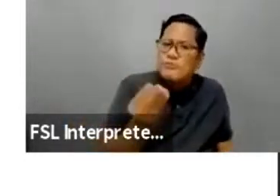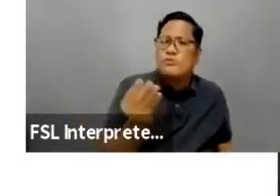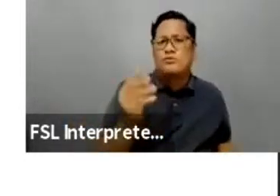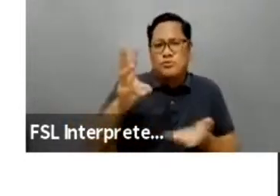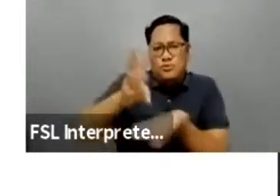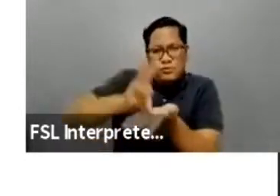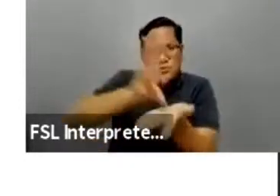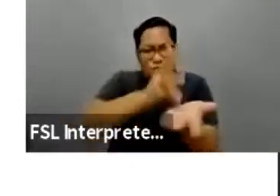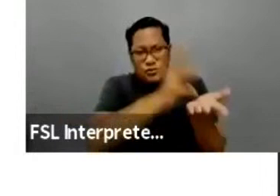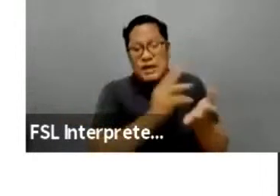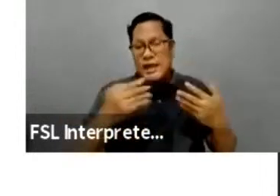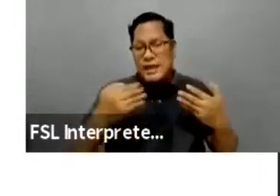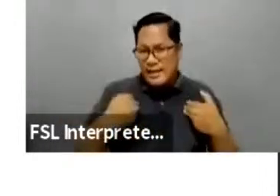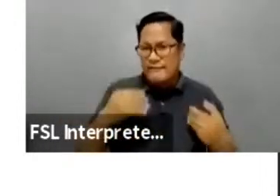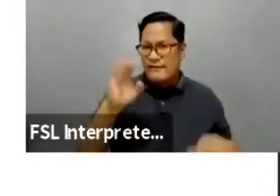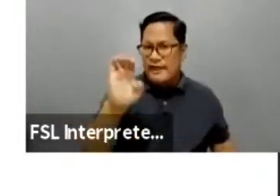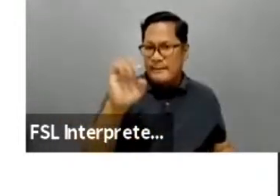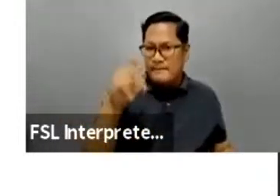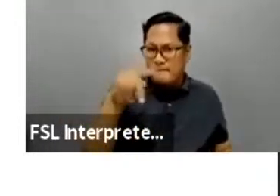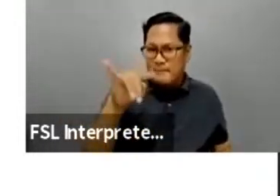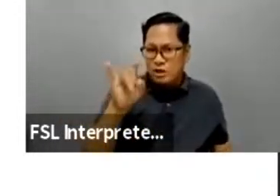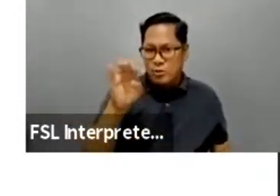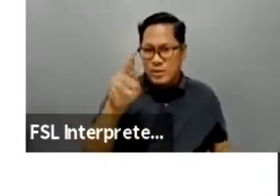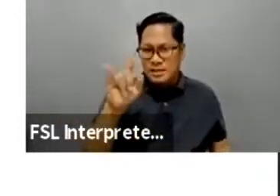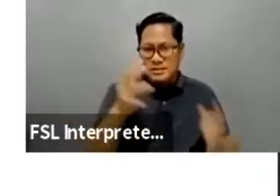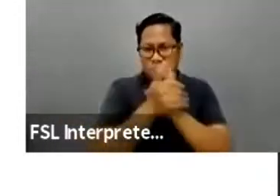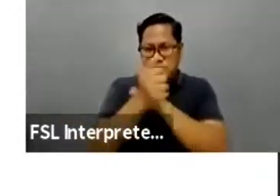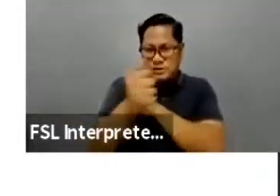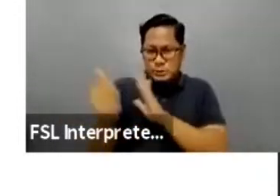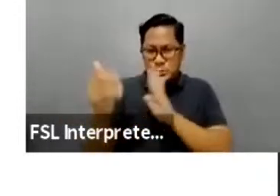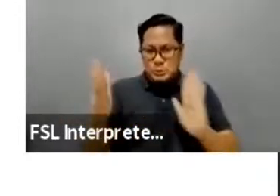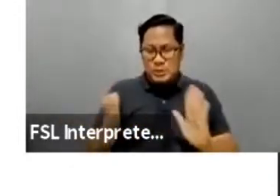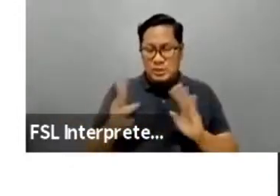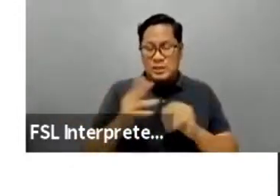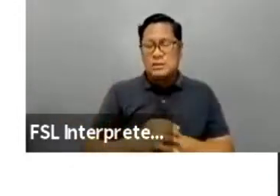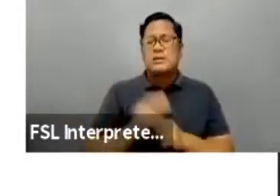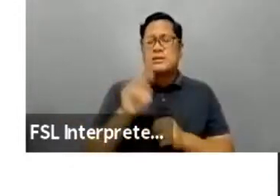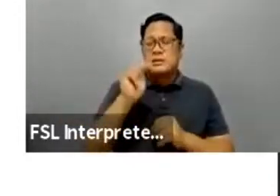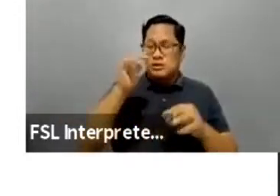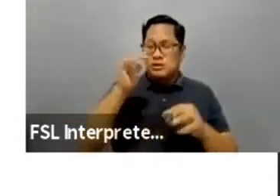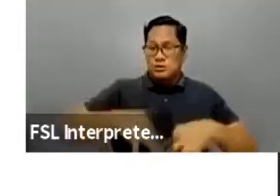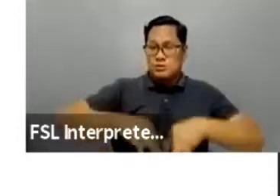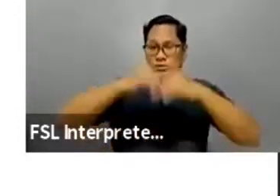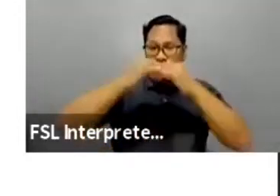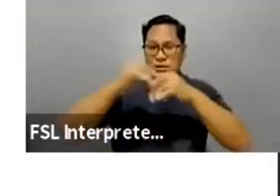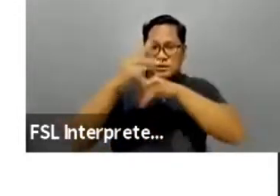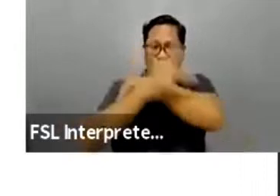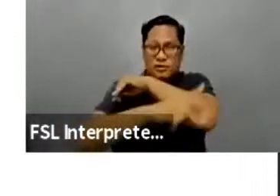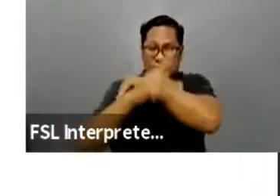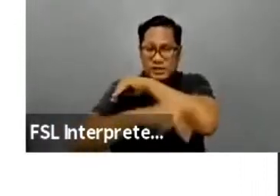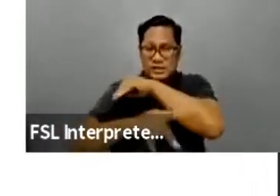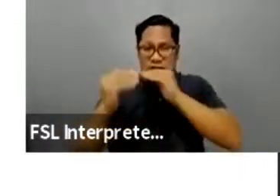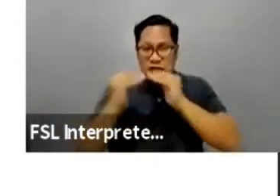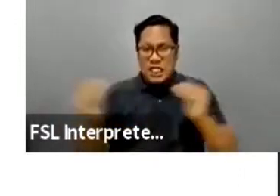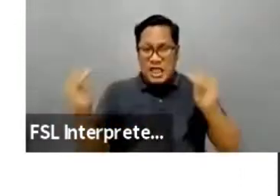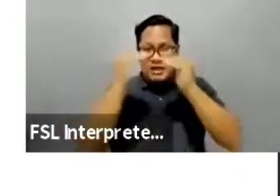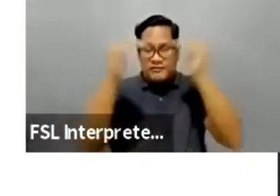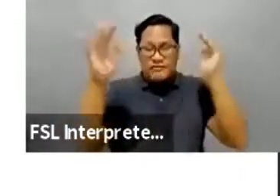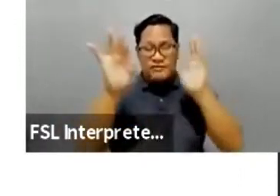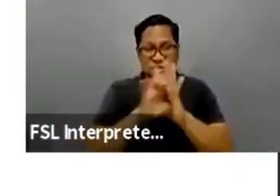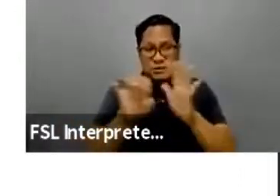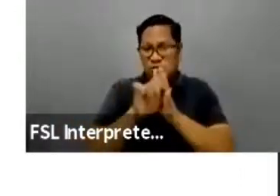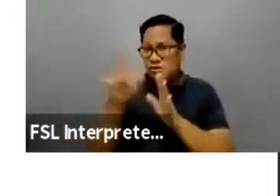have epidemiologic expertise. You probably need to build that at the provincial level, but is the provincial level being able